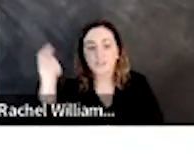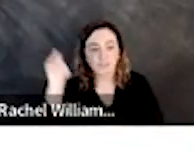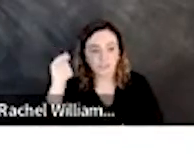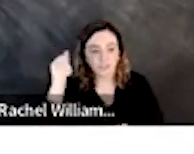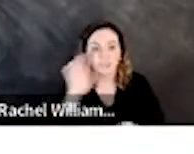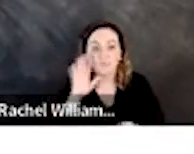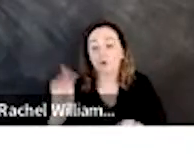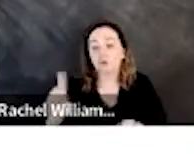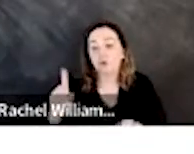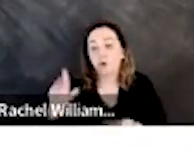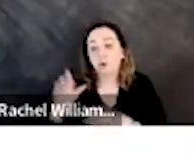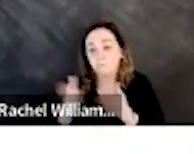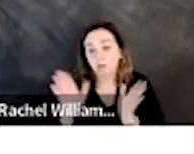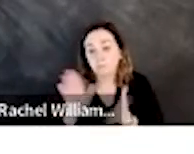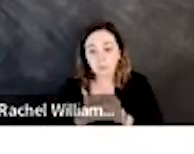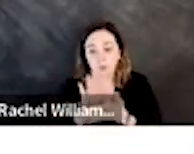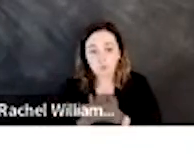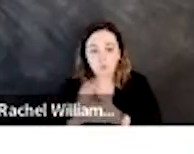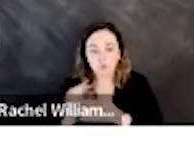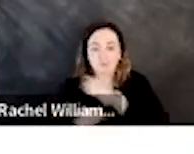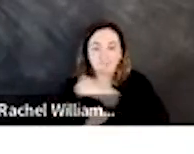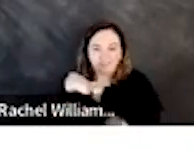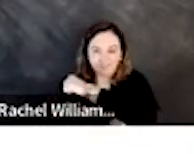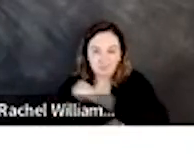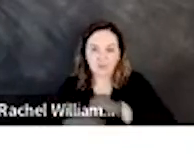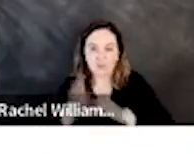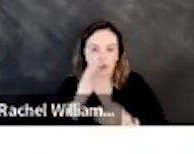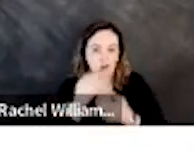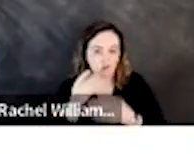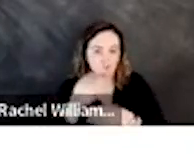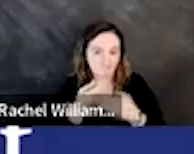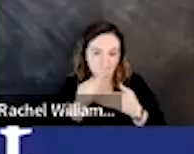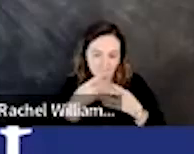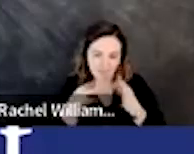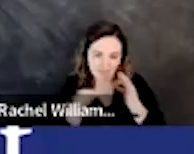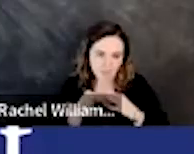the Durham Public Schools Foundation.